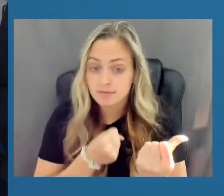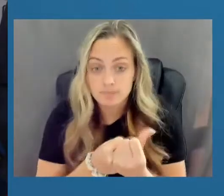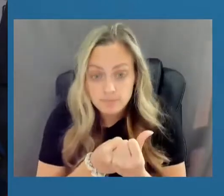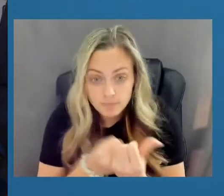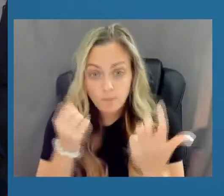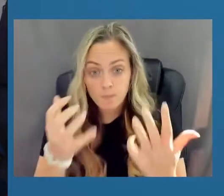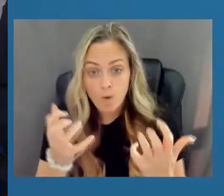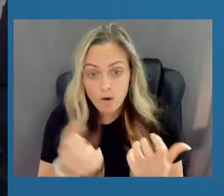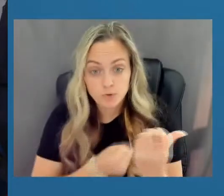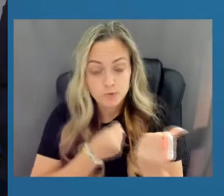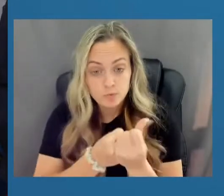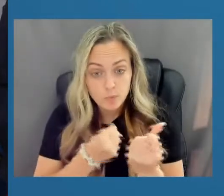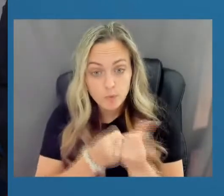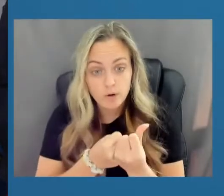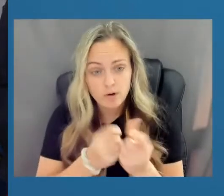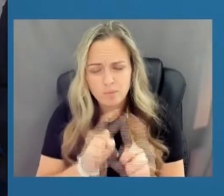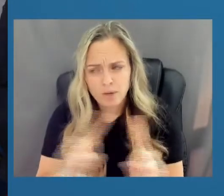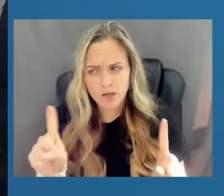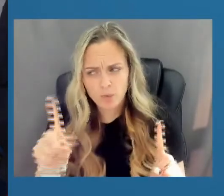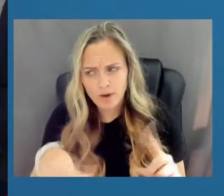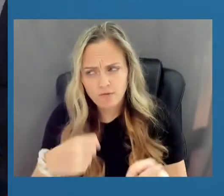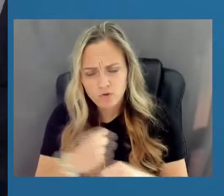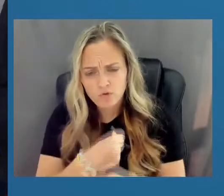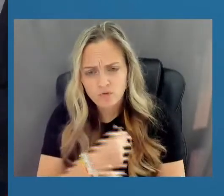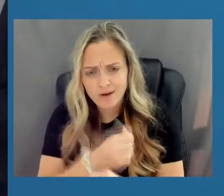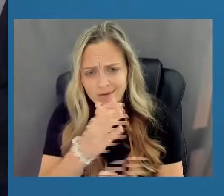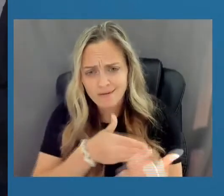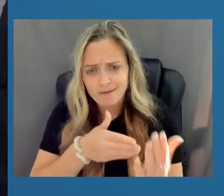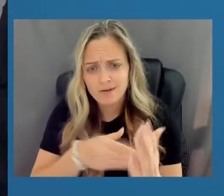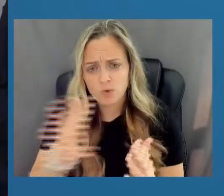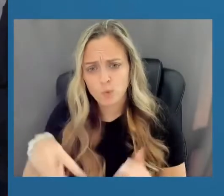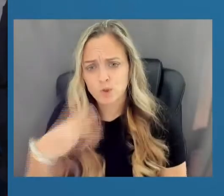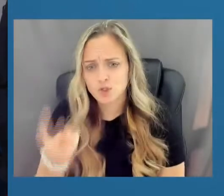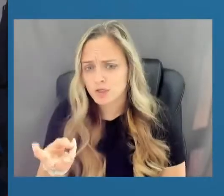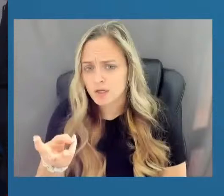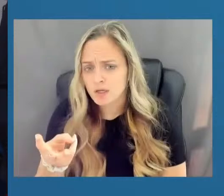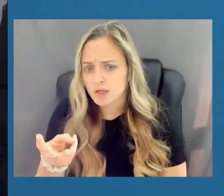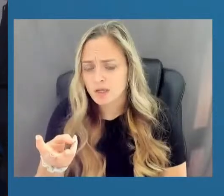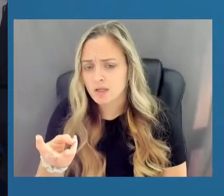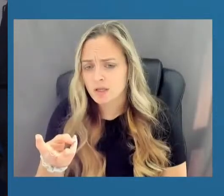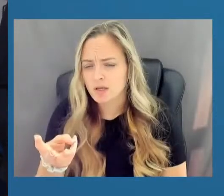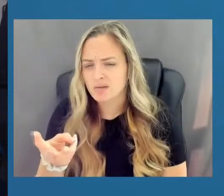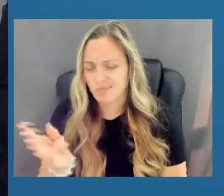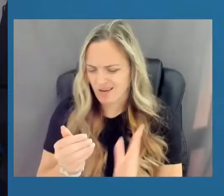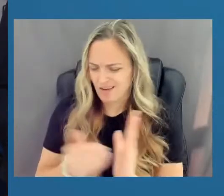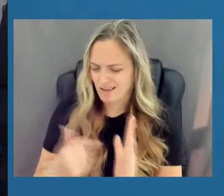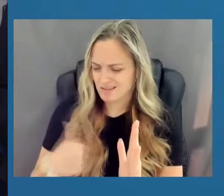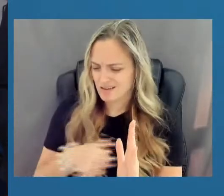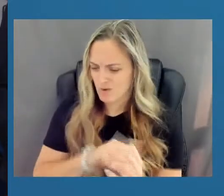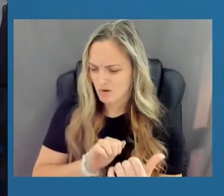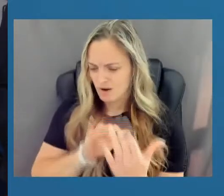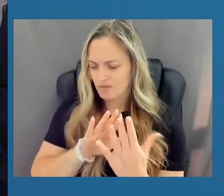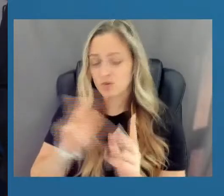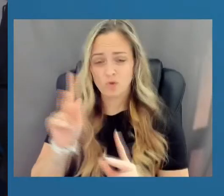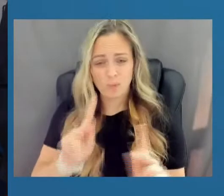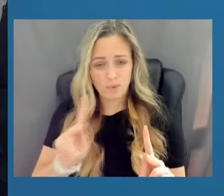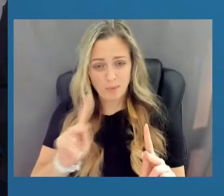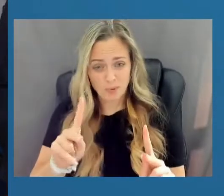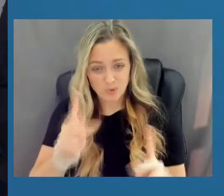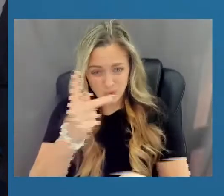to support, and yet having to fight Washington, thwarting our efforts to keep our people of our state safe is